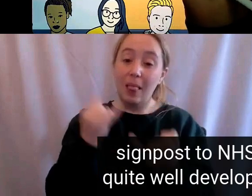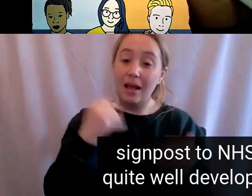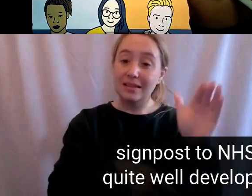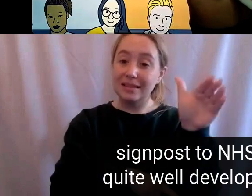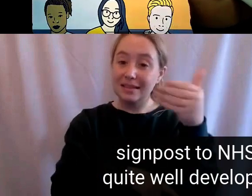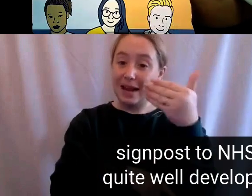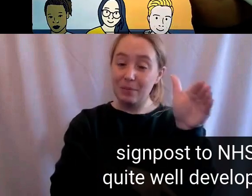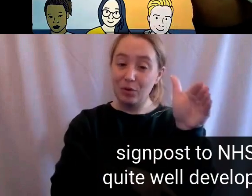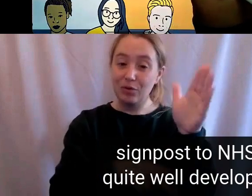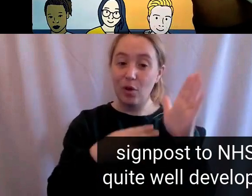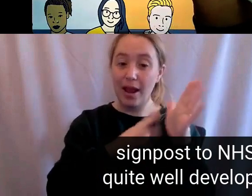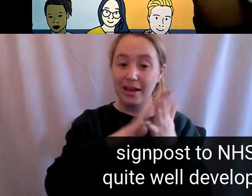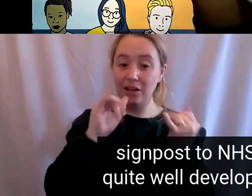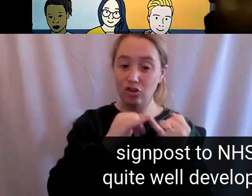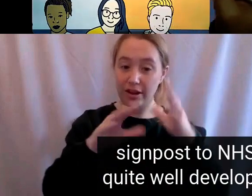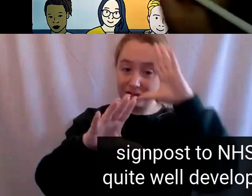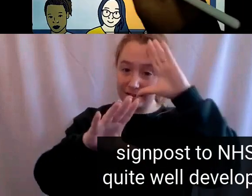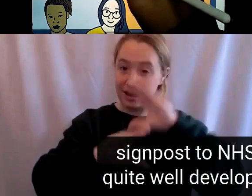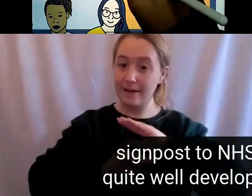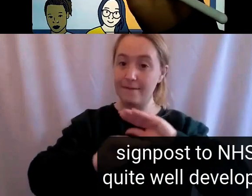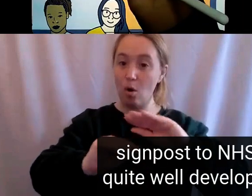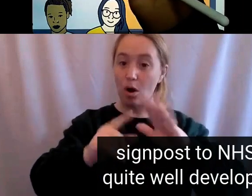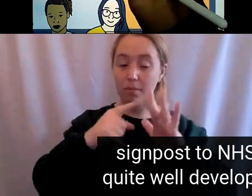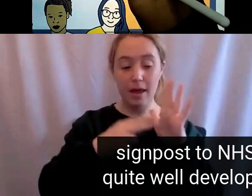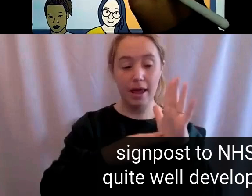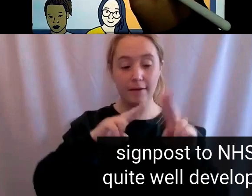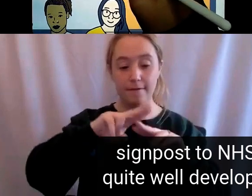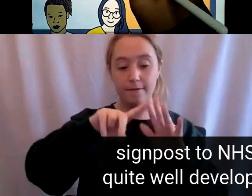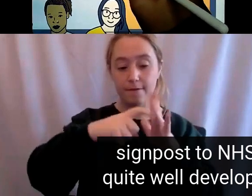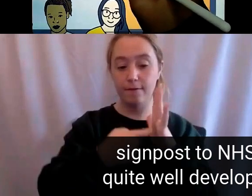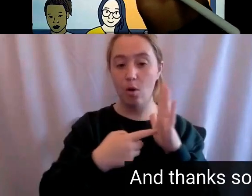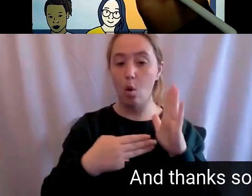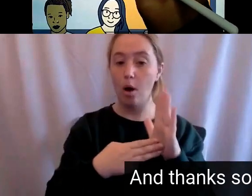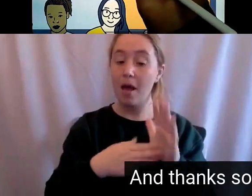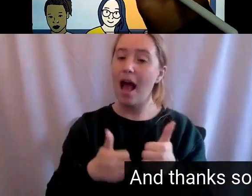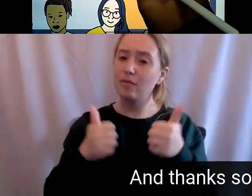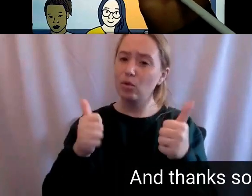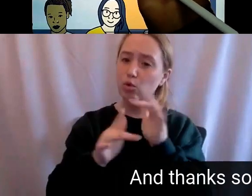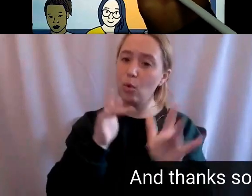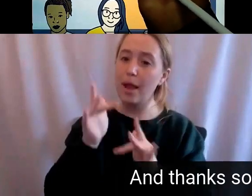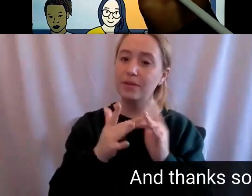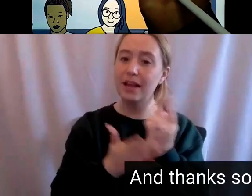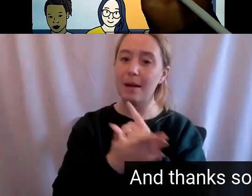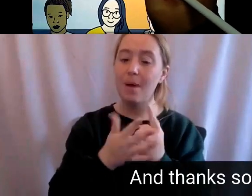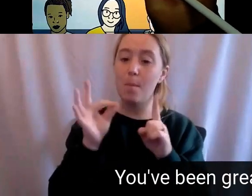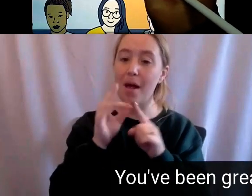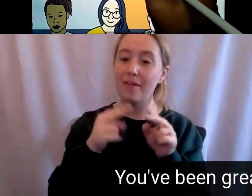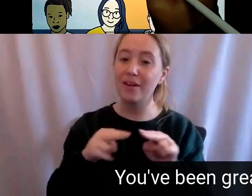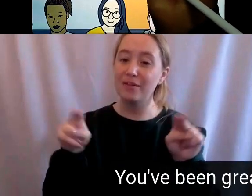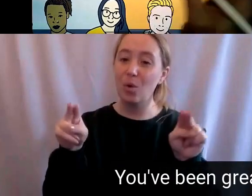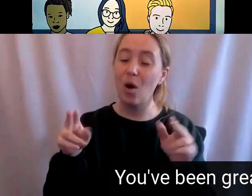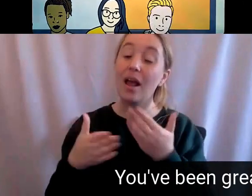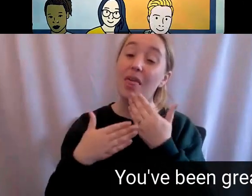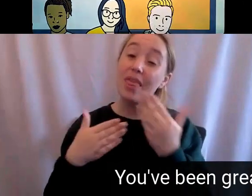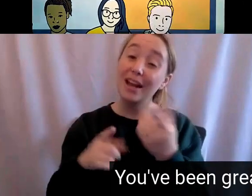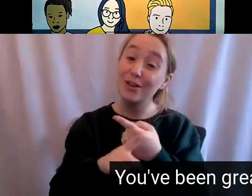to NHS Forum, which has a quite well developed site on pelvic floor. And thanks so much to all of you.